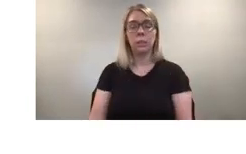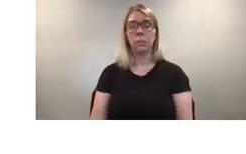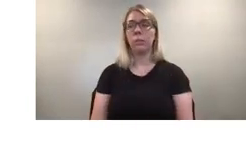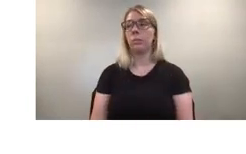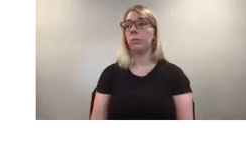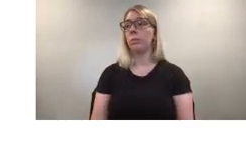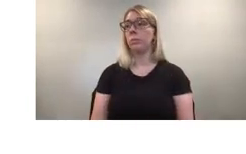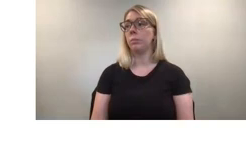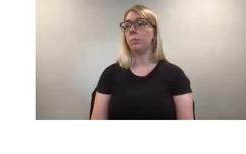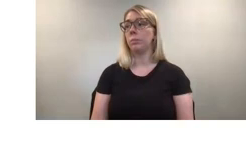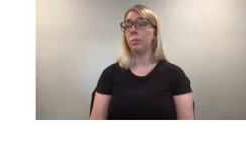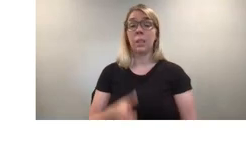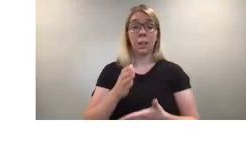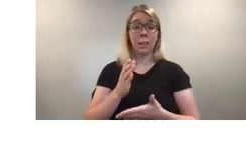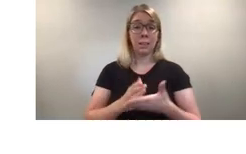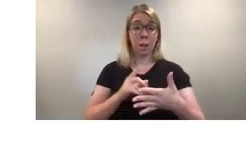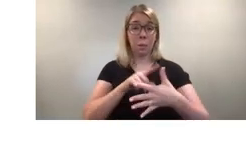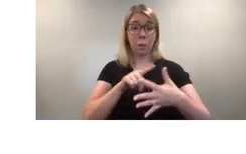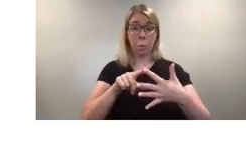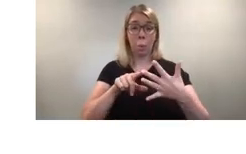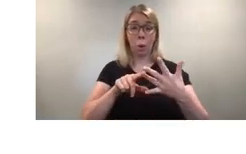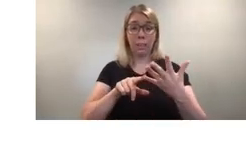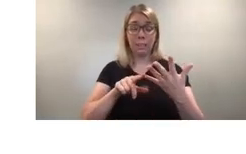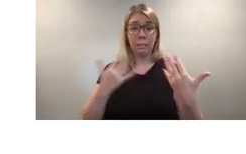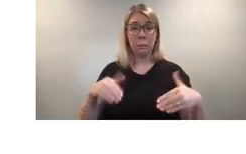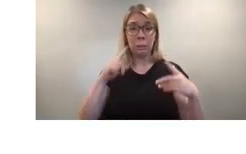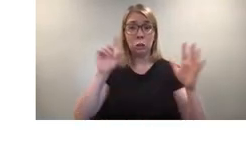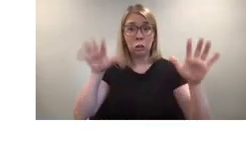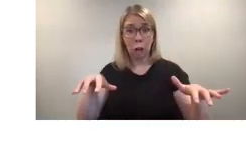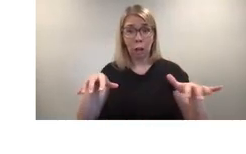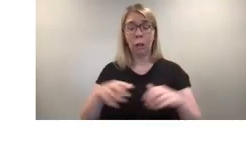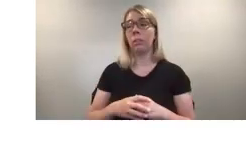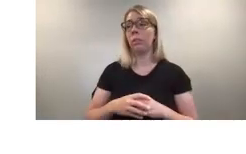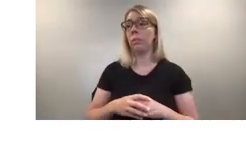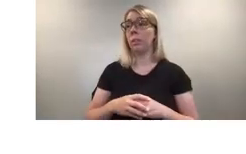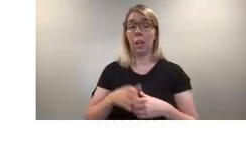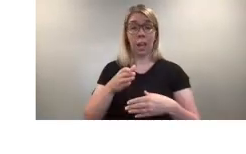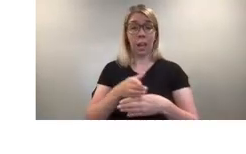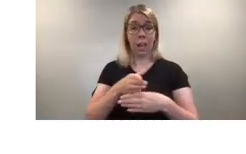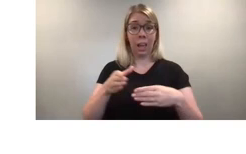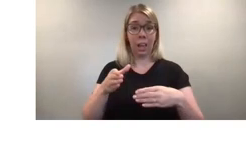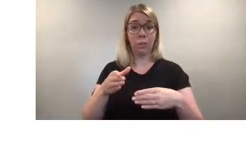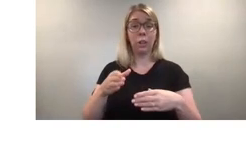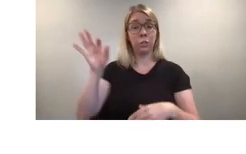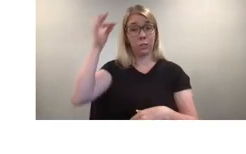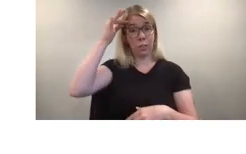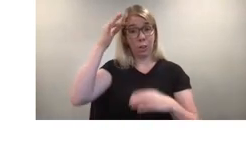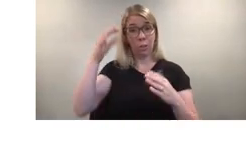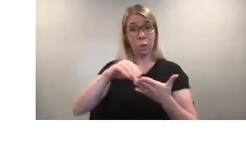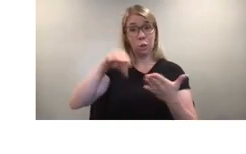of these, you know, some of these bullet points are still alarming. The fact that average federal student debt is